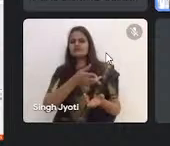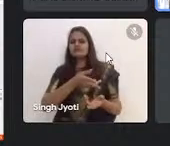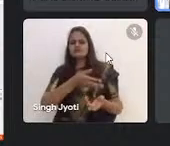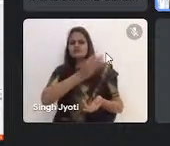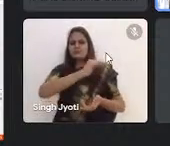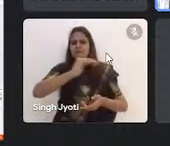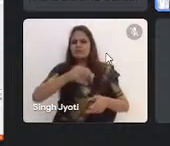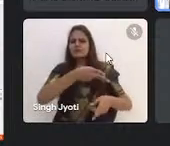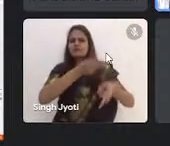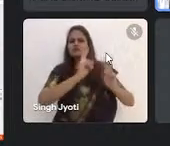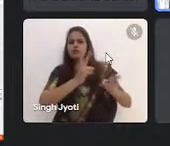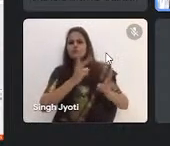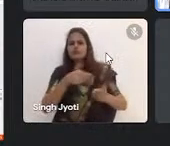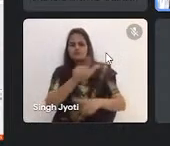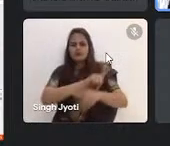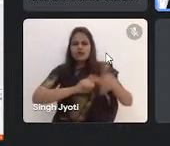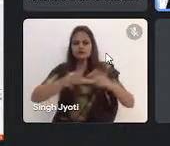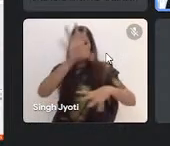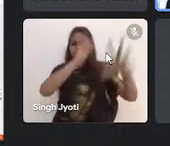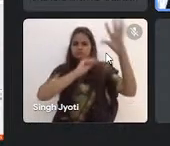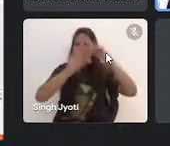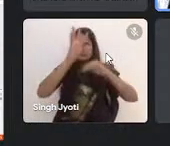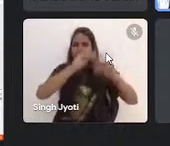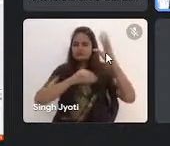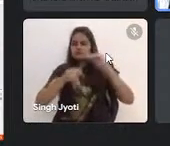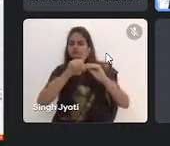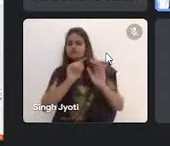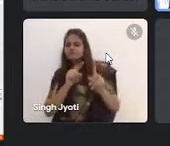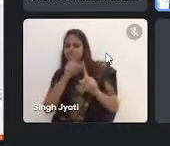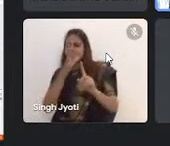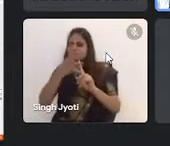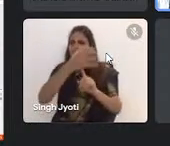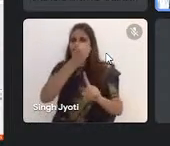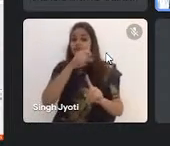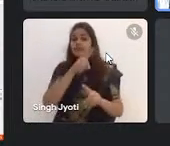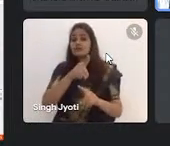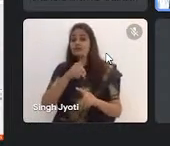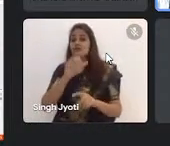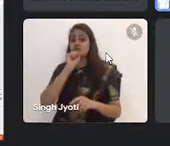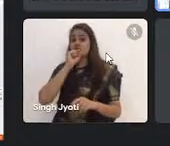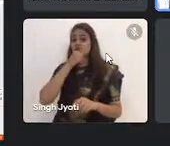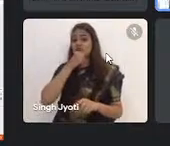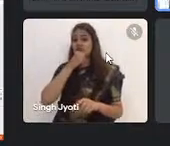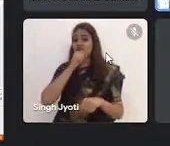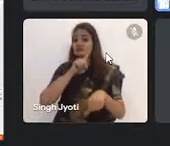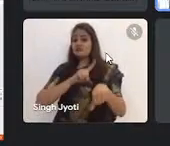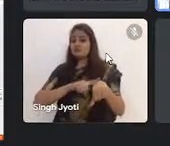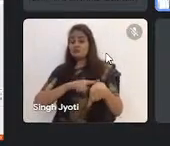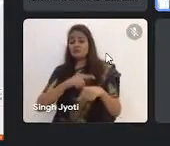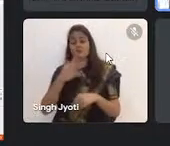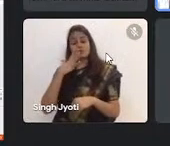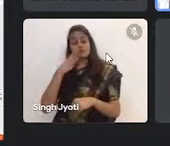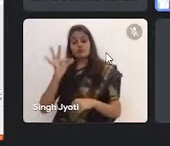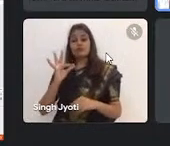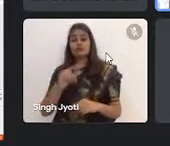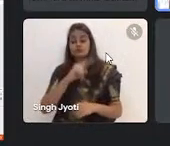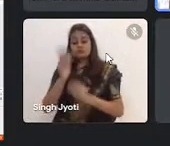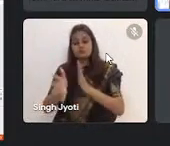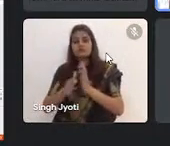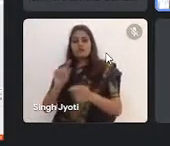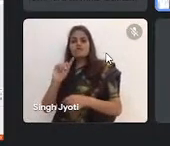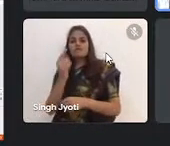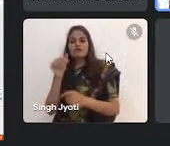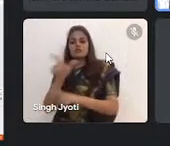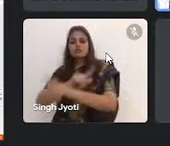mastery. So there is a sensitive period in which a first language must be learned. If that language